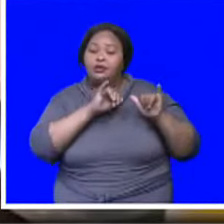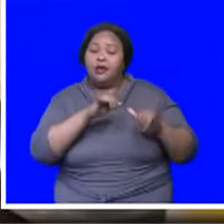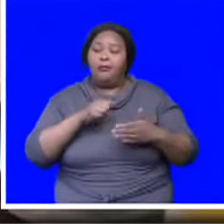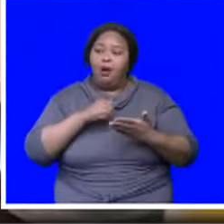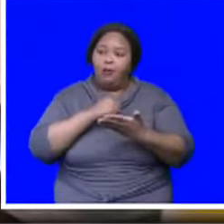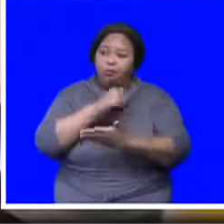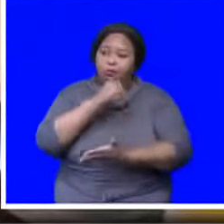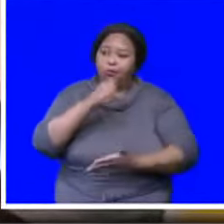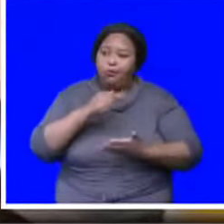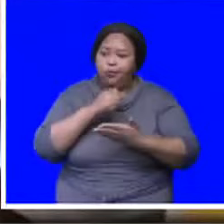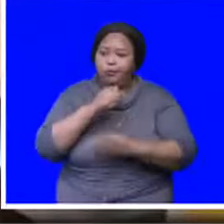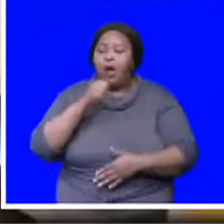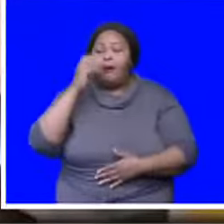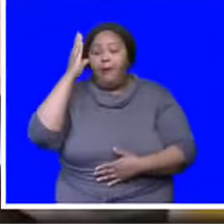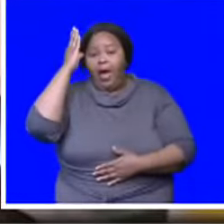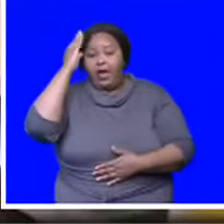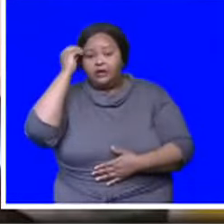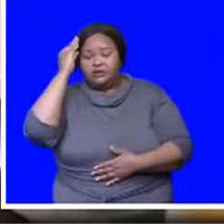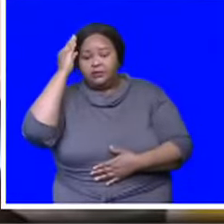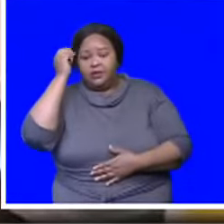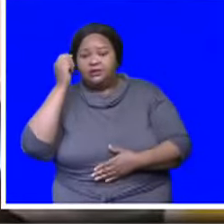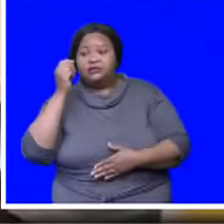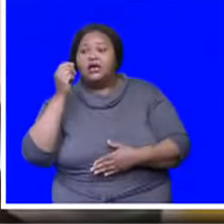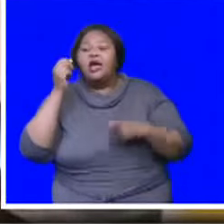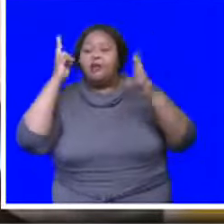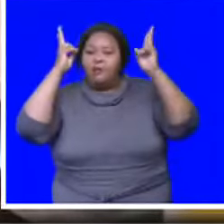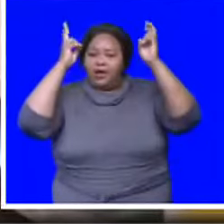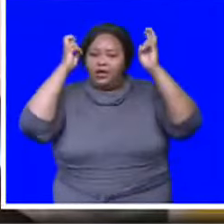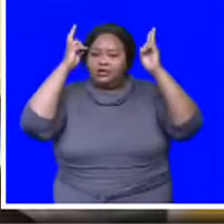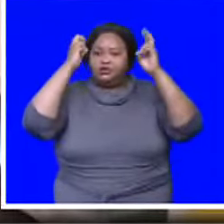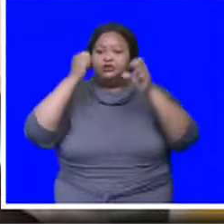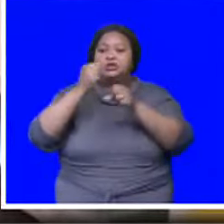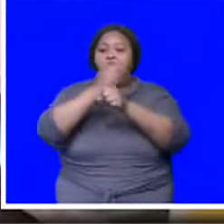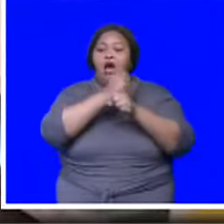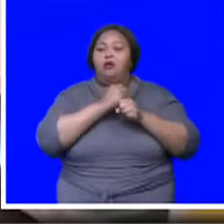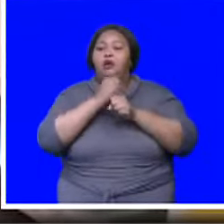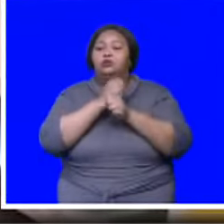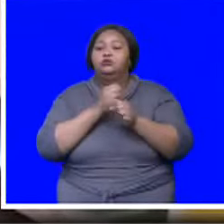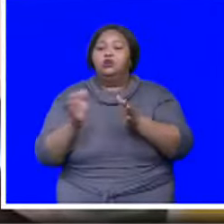climate change. So they need to be engaged. So